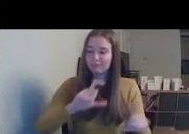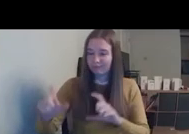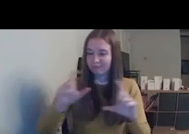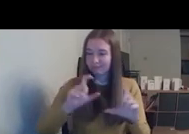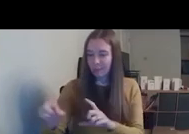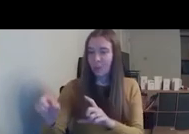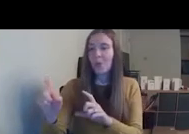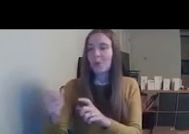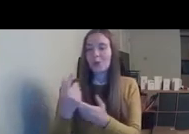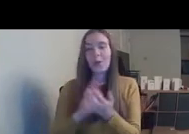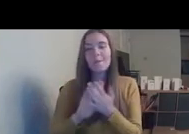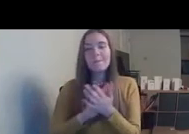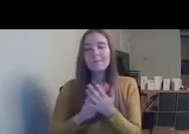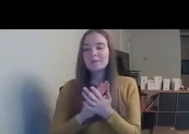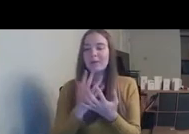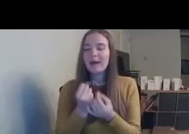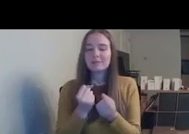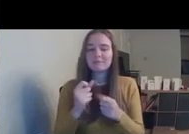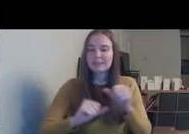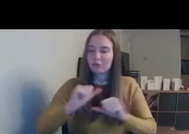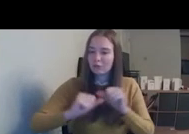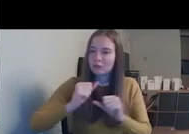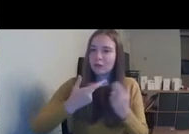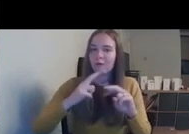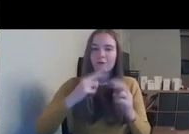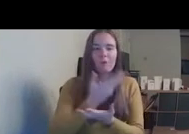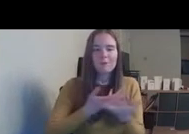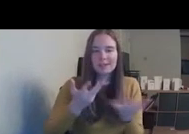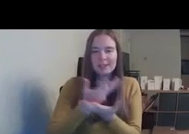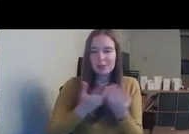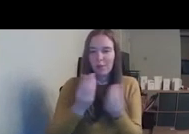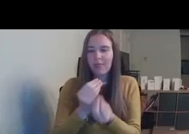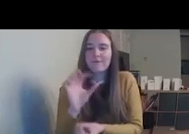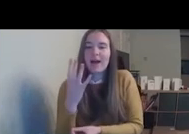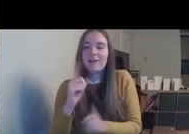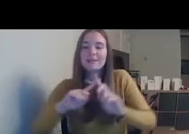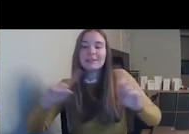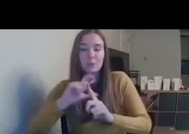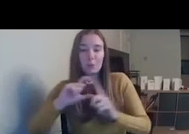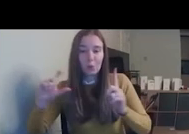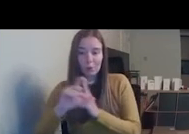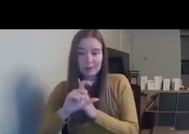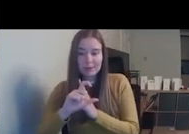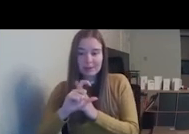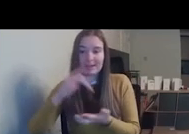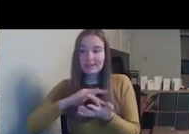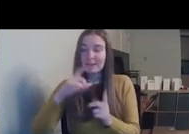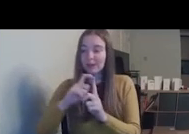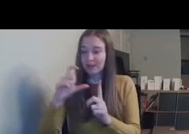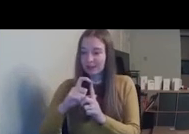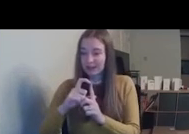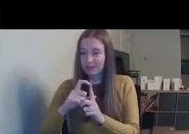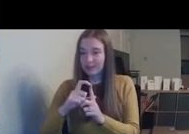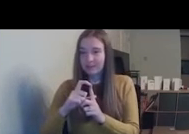series of conversations with five different communities within the city of Dundee. It's been focused around